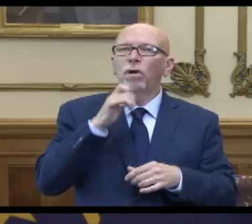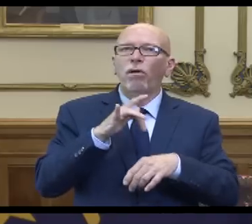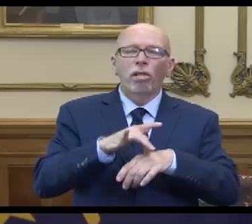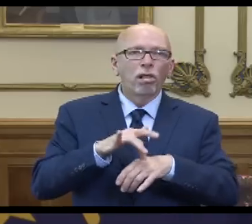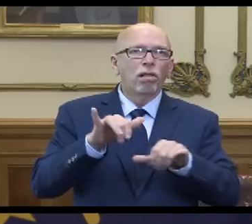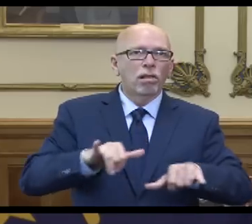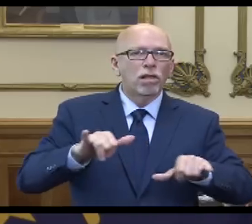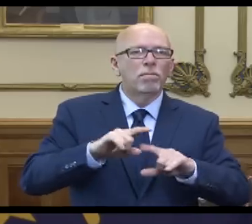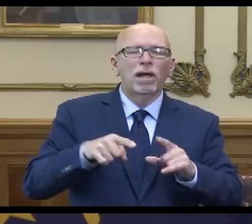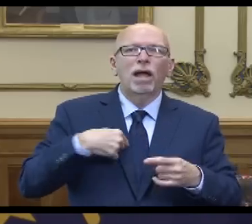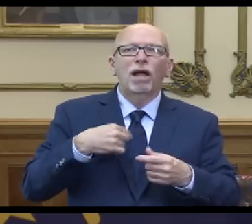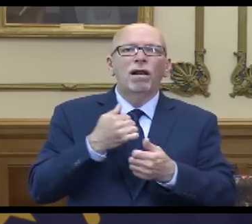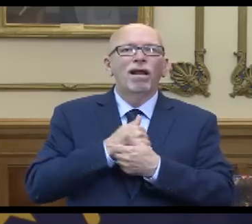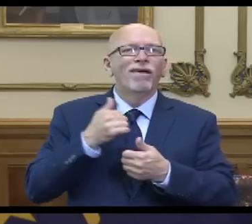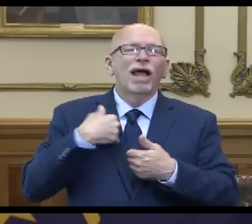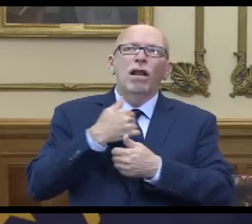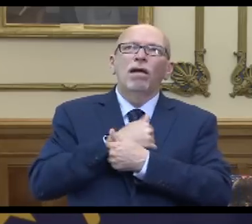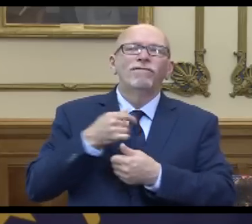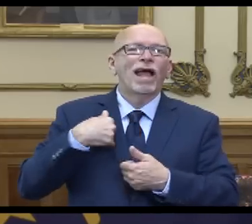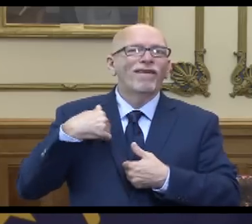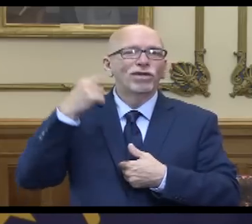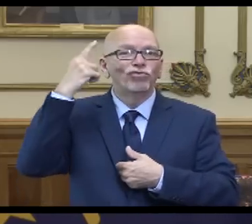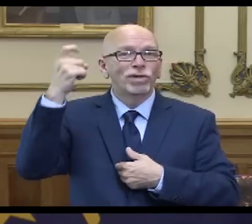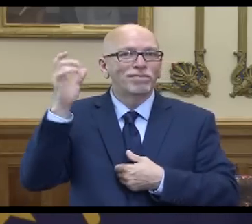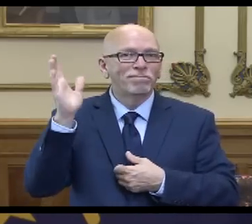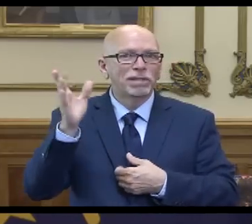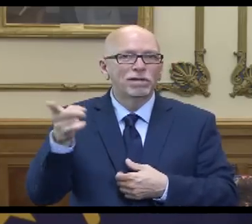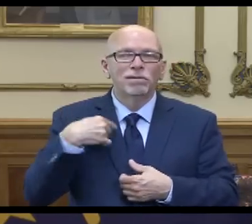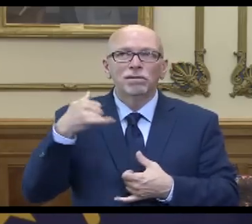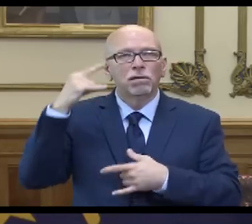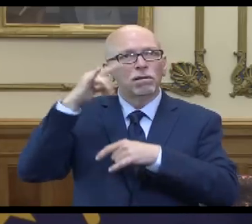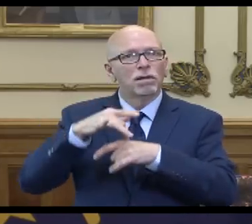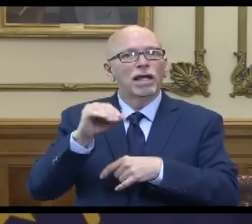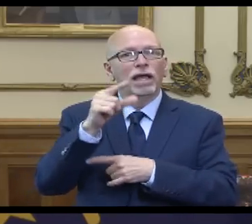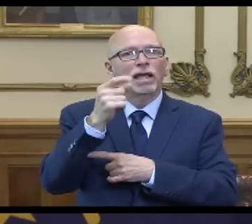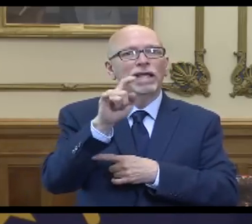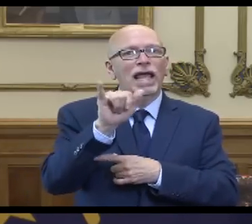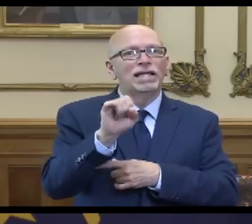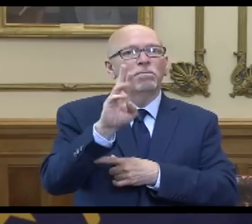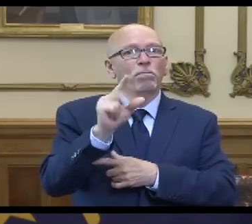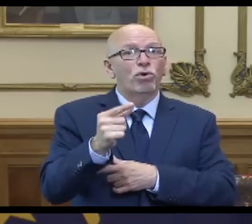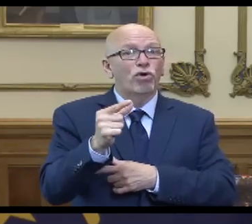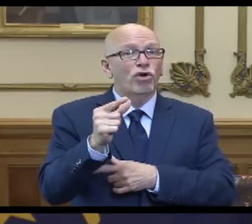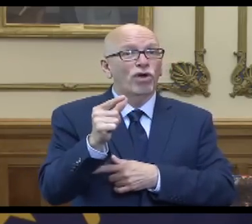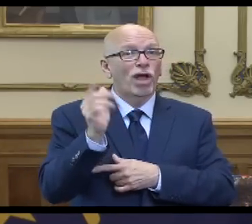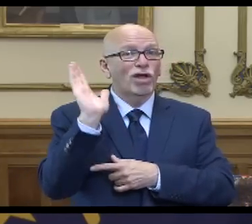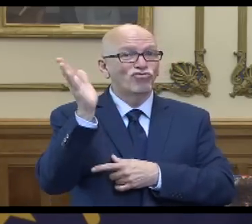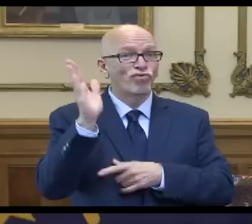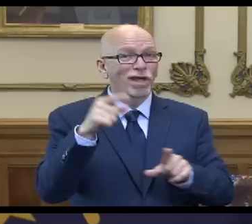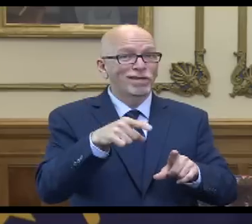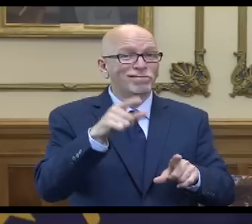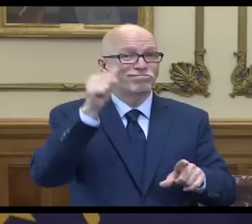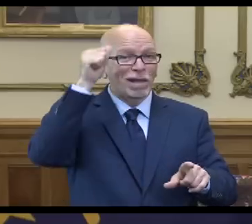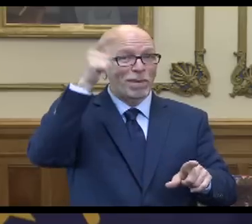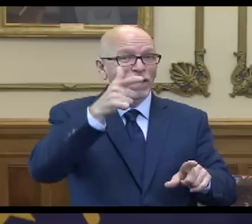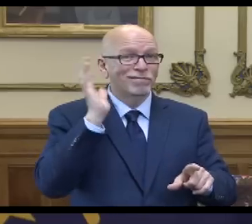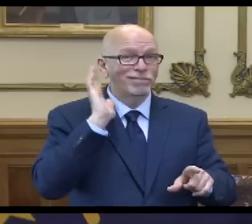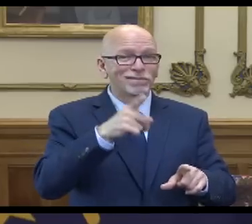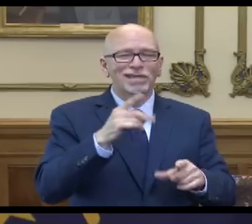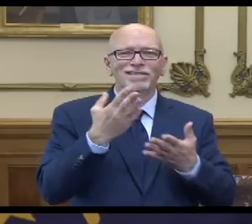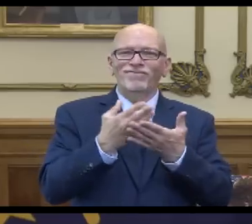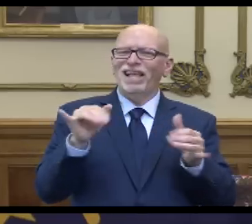just happen to love that I Have a Dream speech as well as the Gettysburg Address. And they're very similar in many respects.